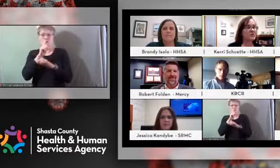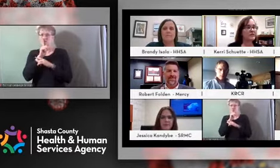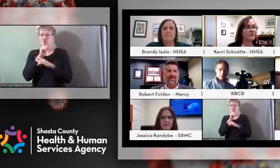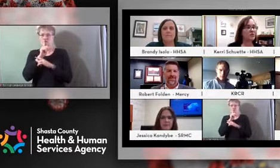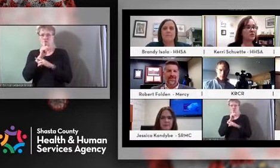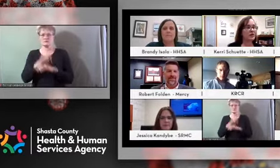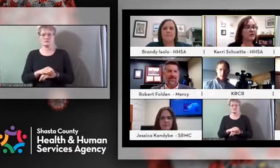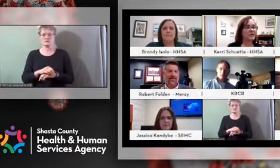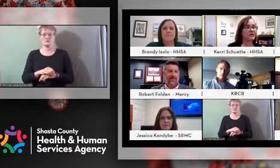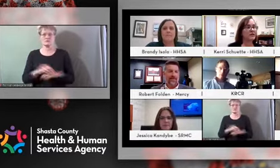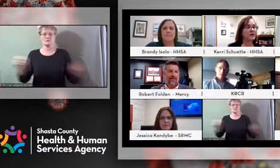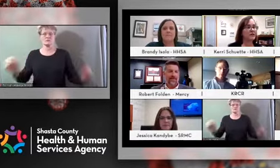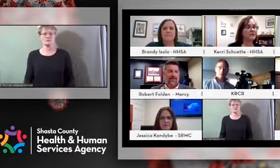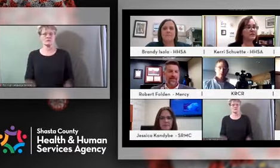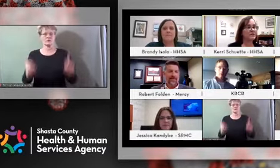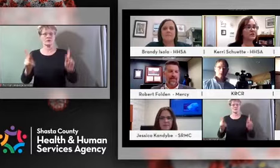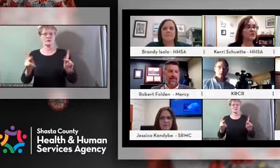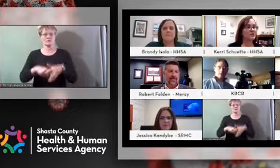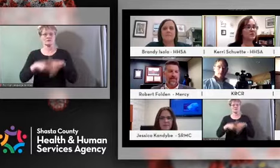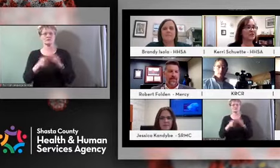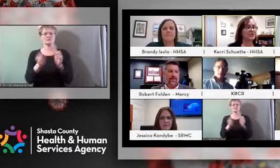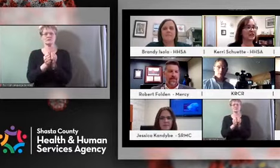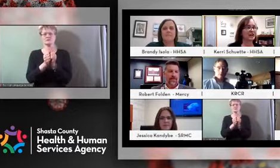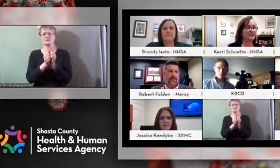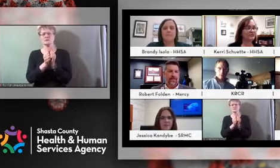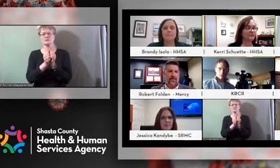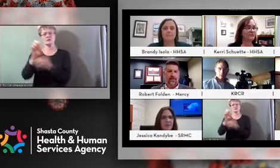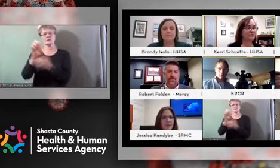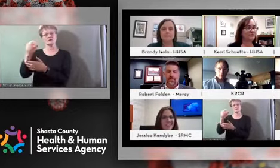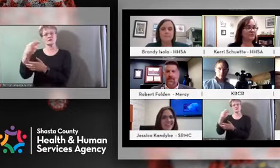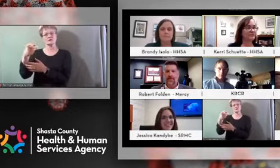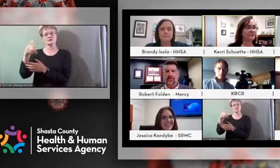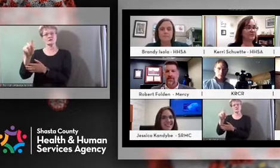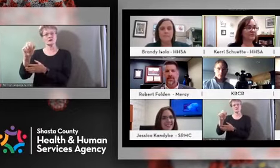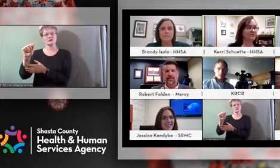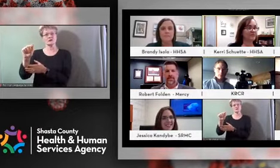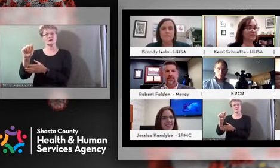Okay, so let's start with Shasta Regional today.